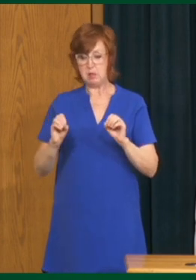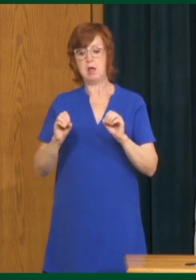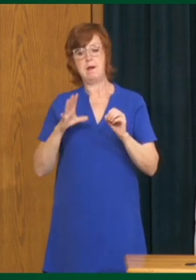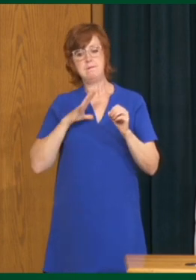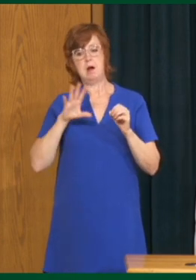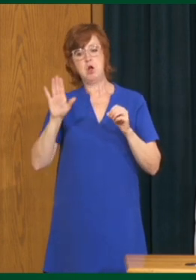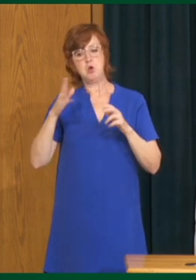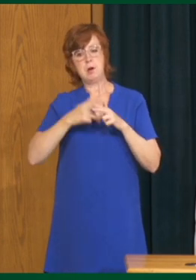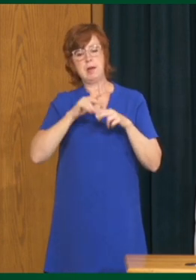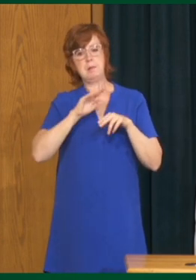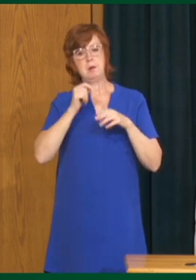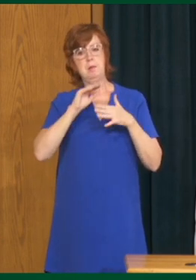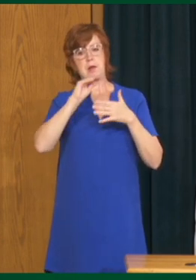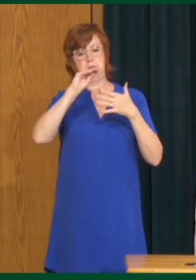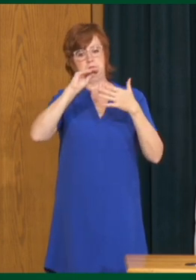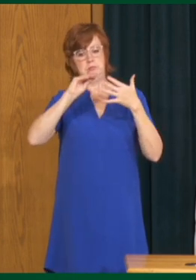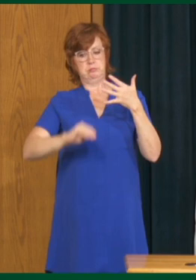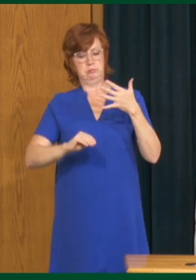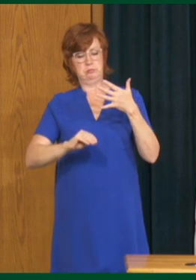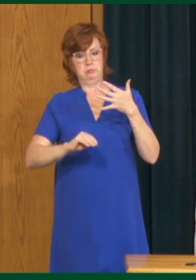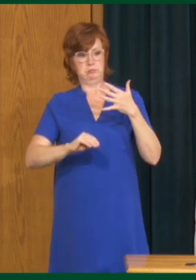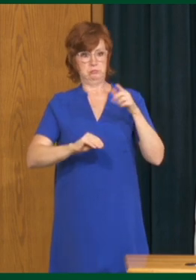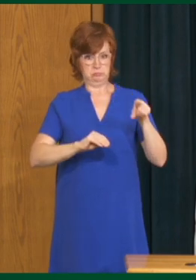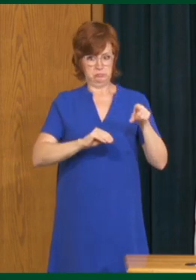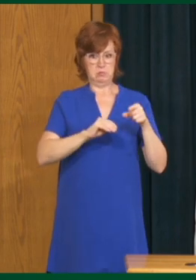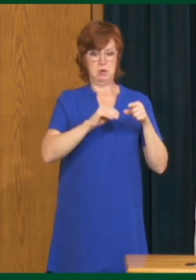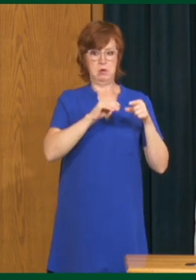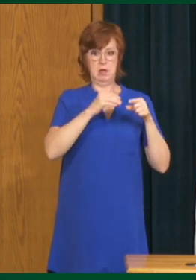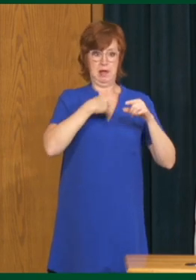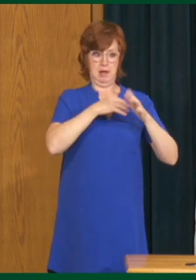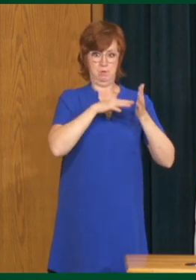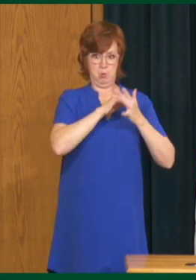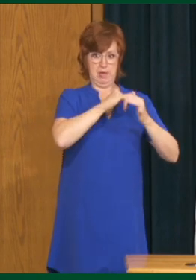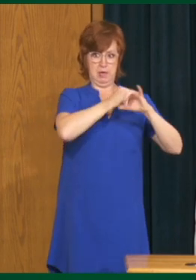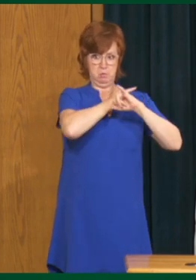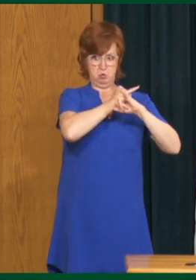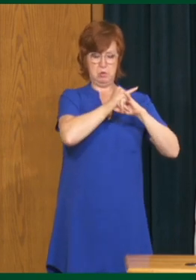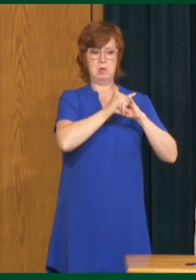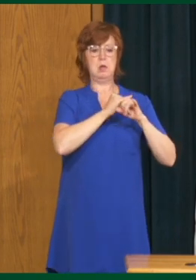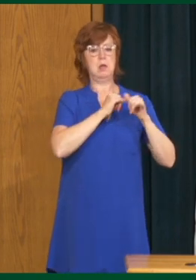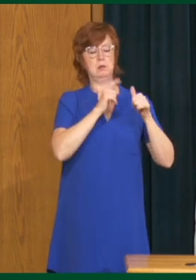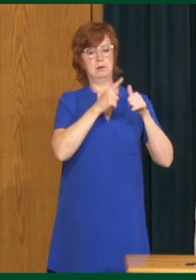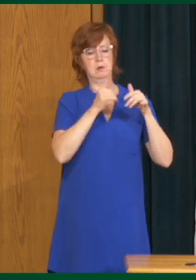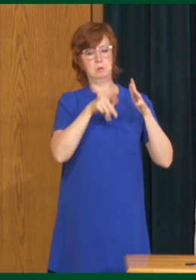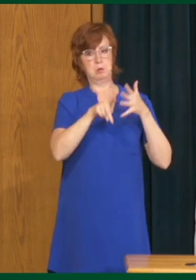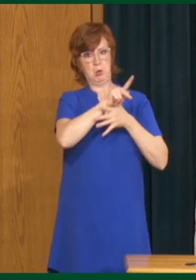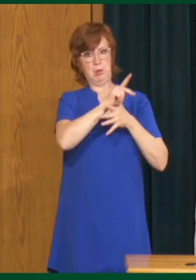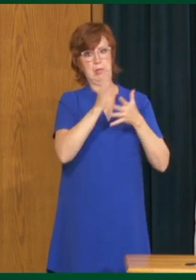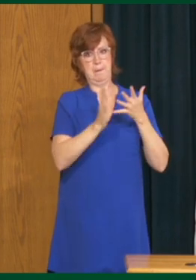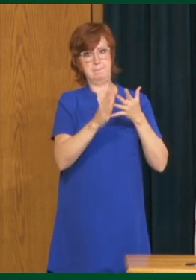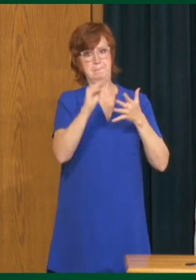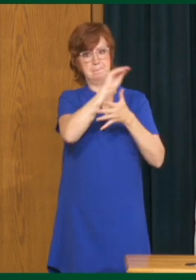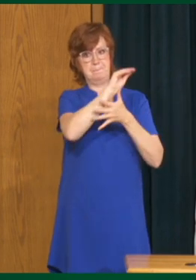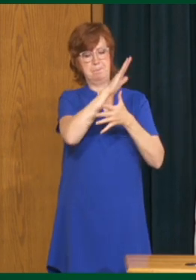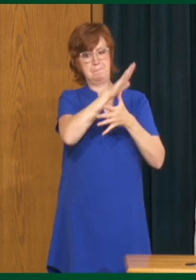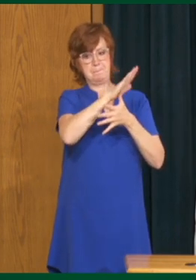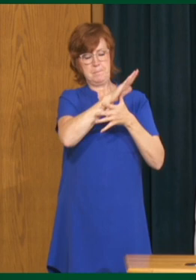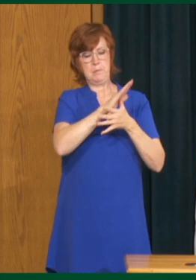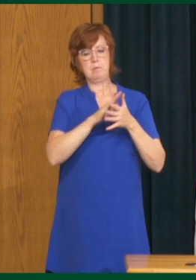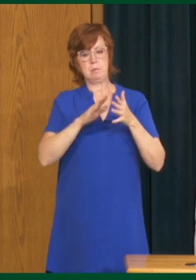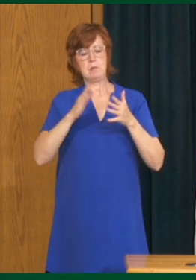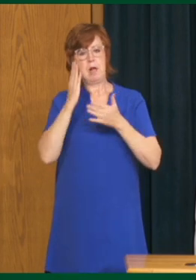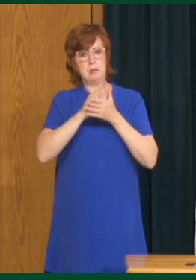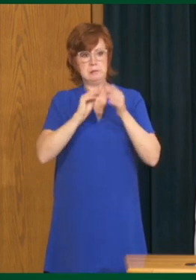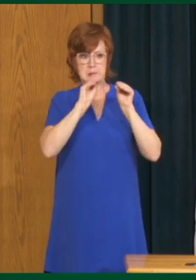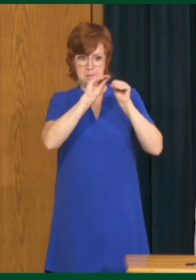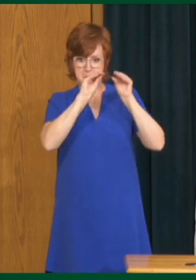those patients who are immunocompromised receiving cancer therapies. With this new change, we'll be watching the numbers closely for testing and ensure